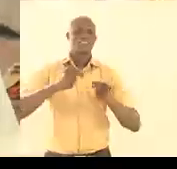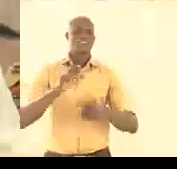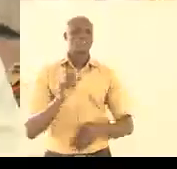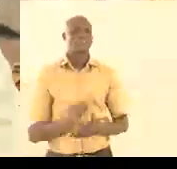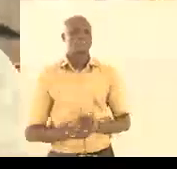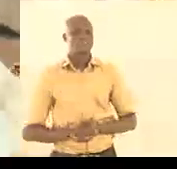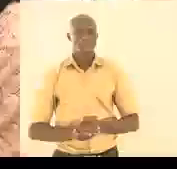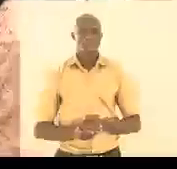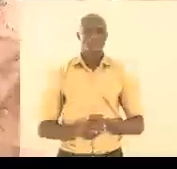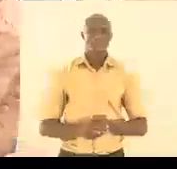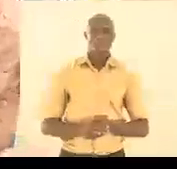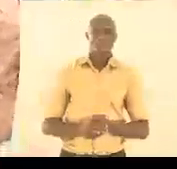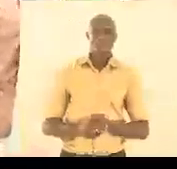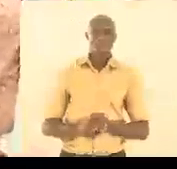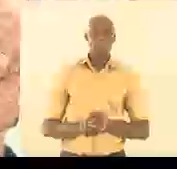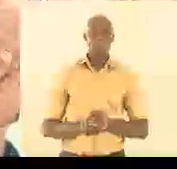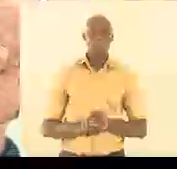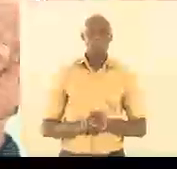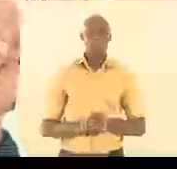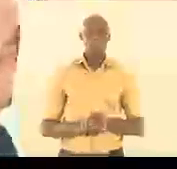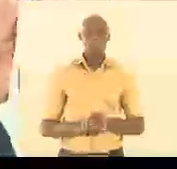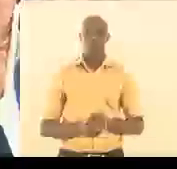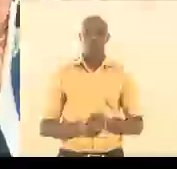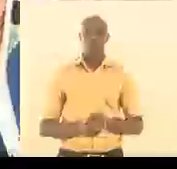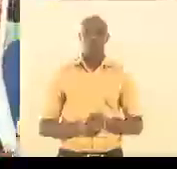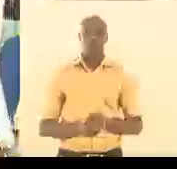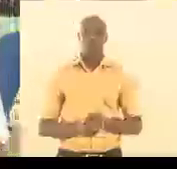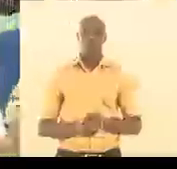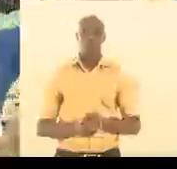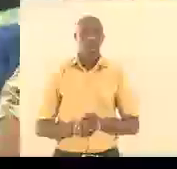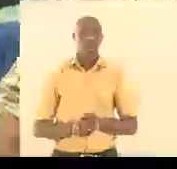an applause, a huge applause.